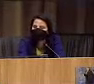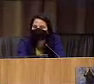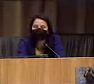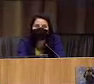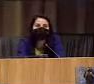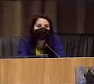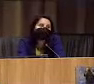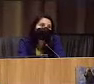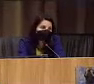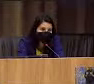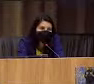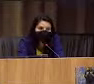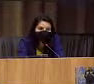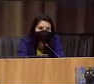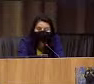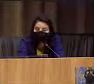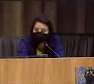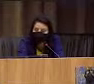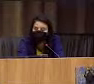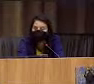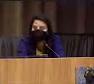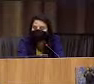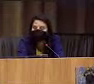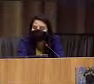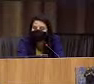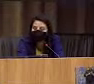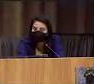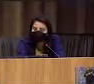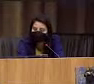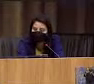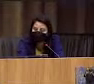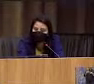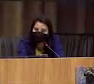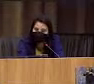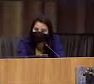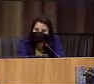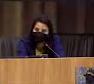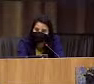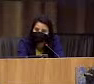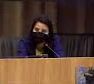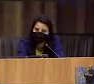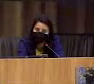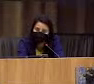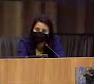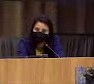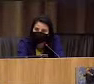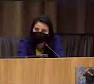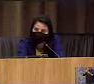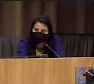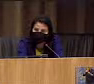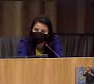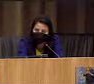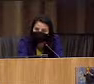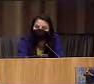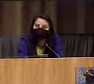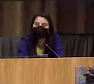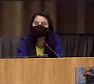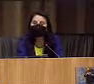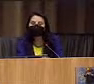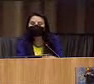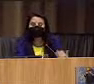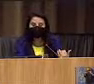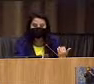of the data, the screening of the data, processing of Python, and